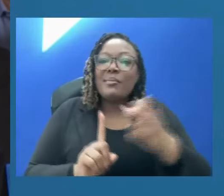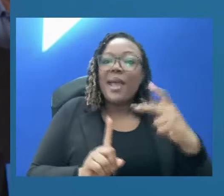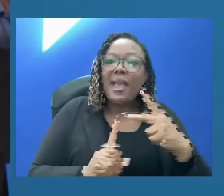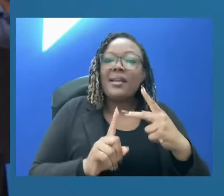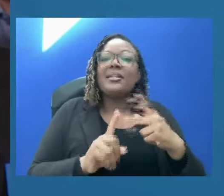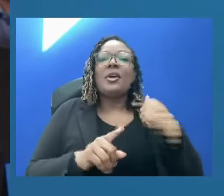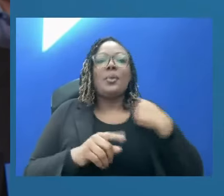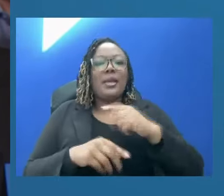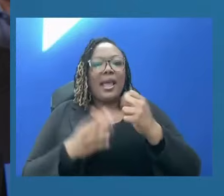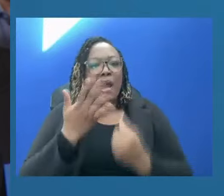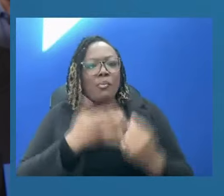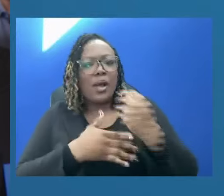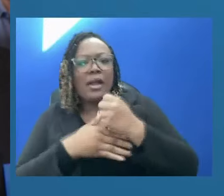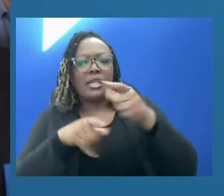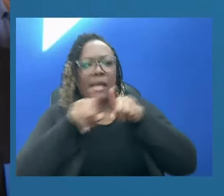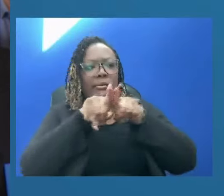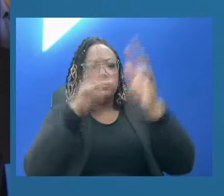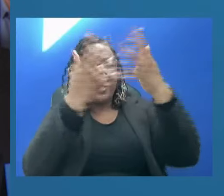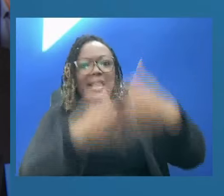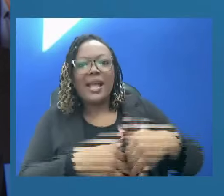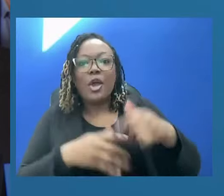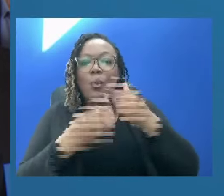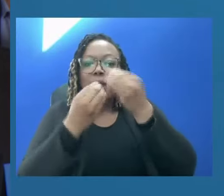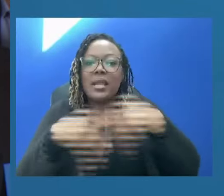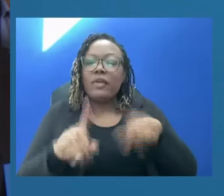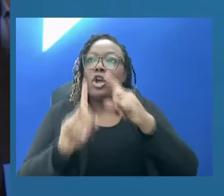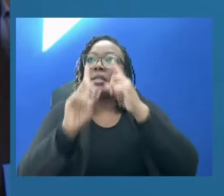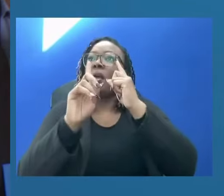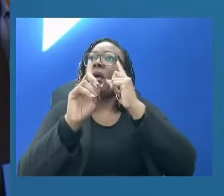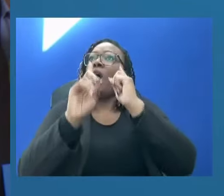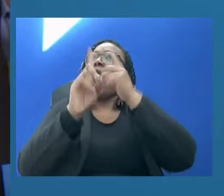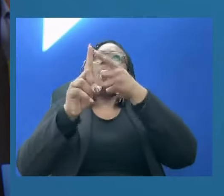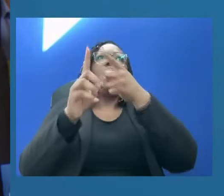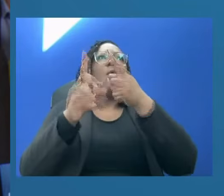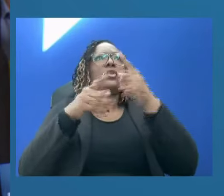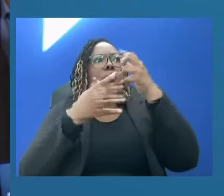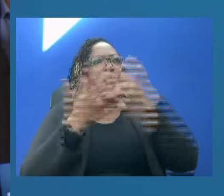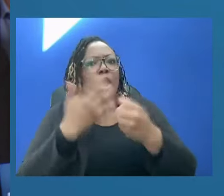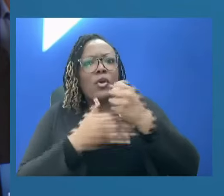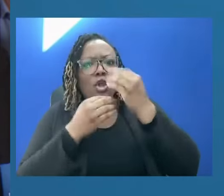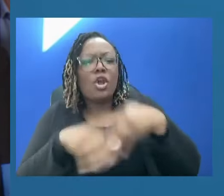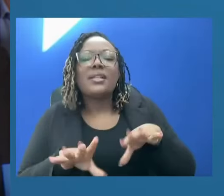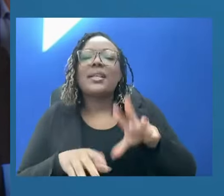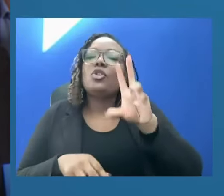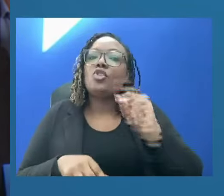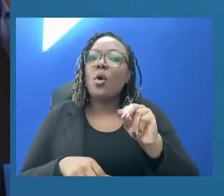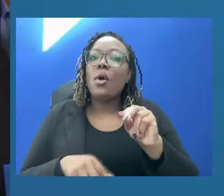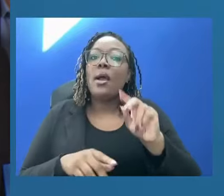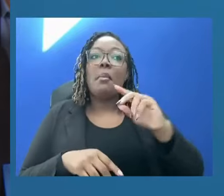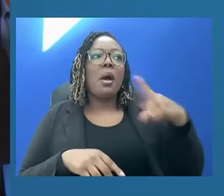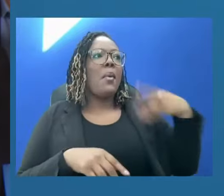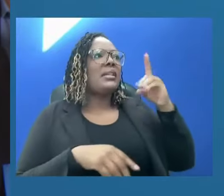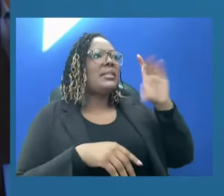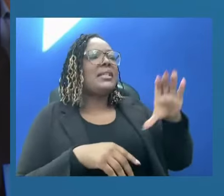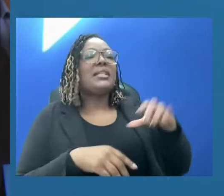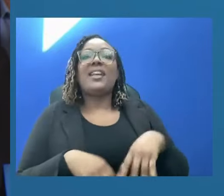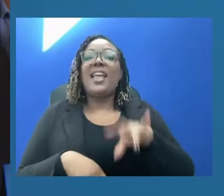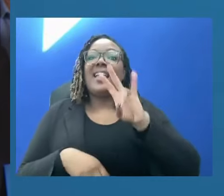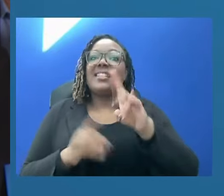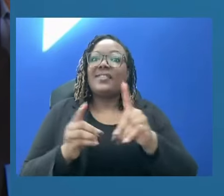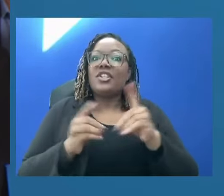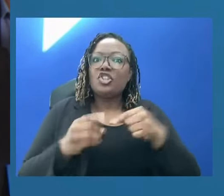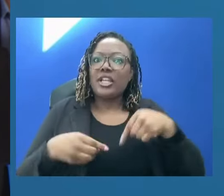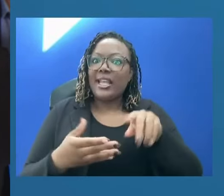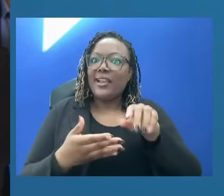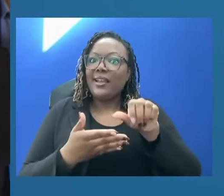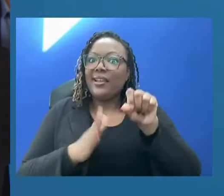get our priorities back on track. We've never lost sight of them here in New York. But clearly they have in Washington and in districts, 7 districts here in the state of New